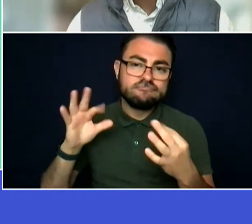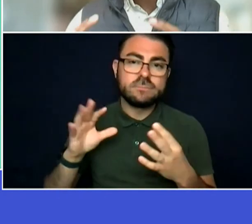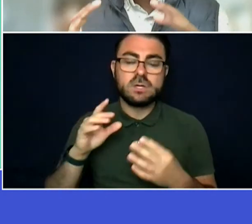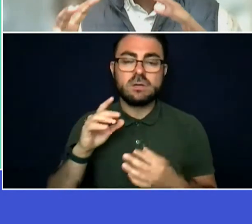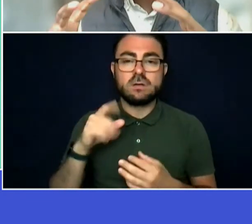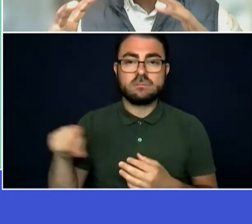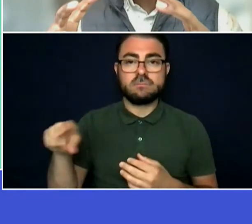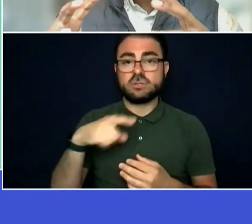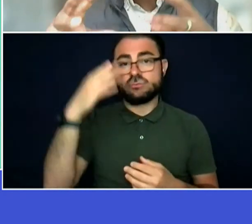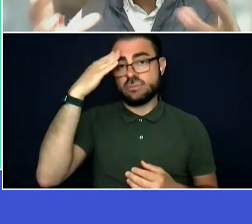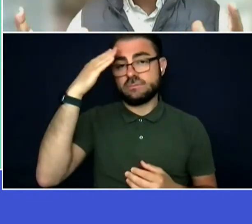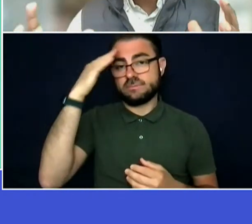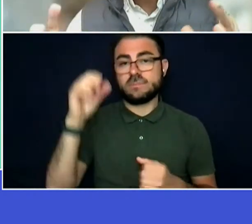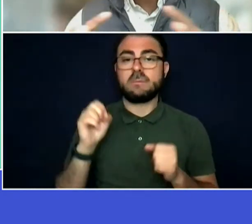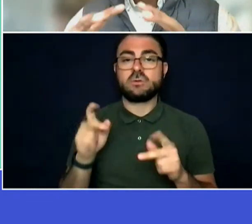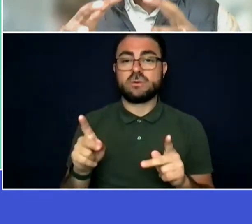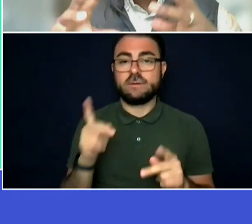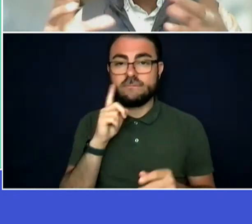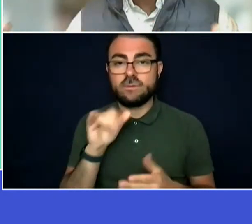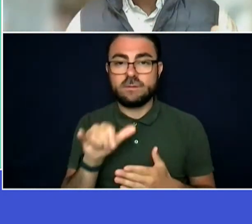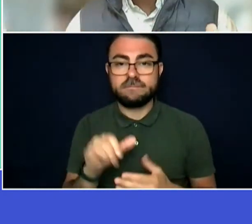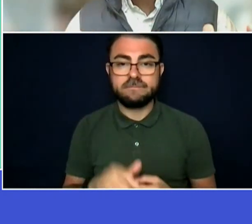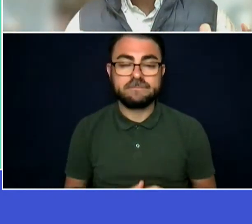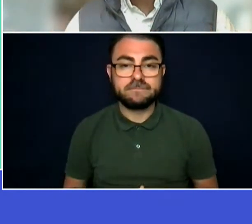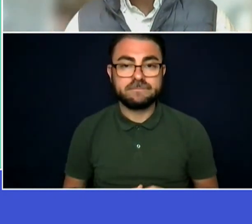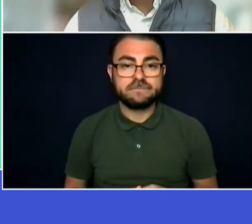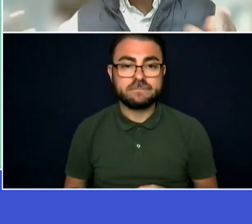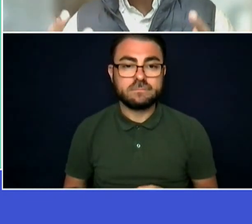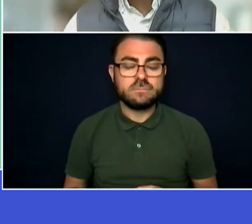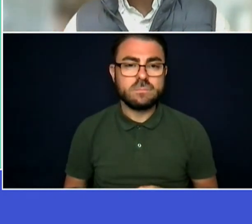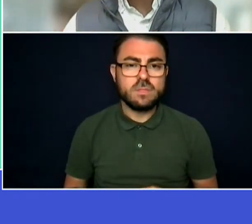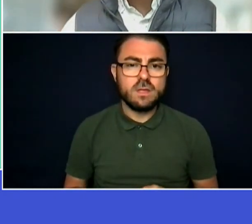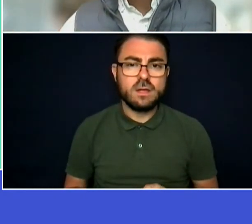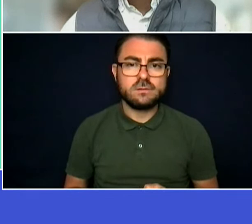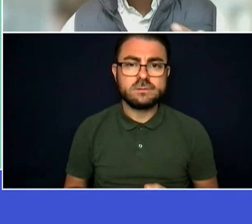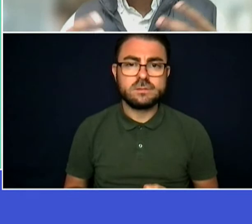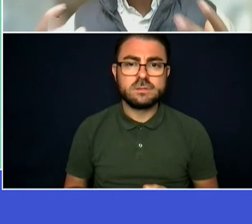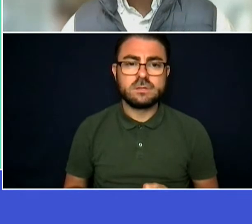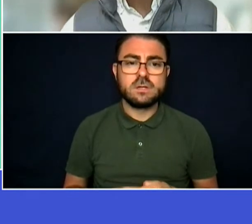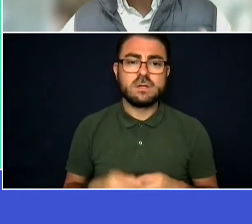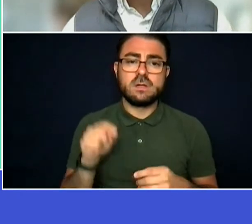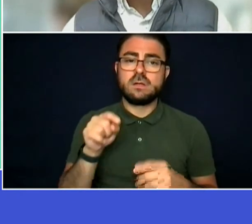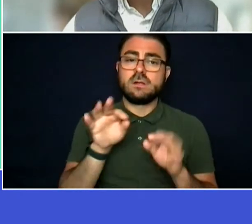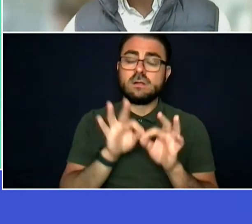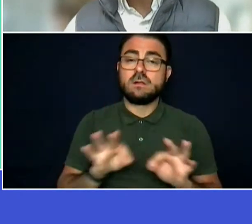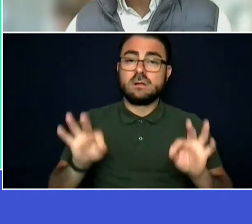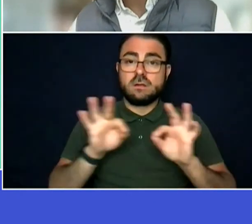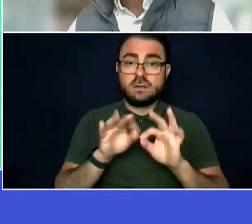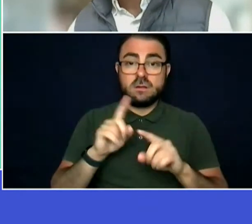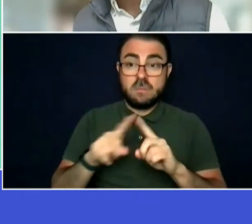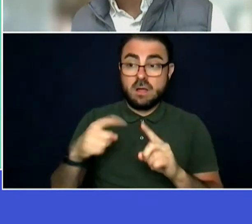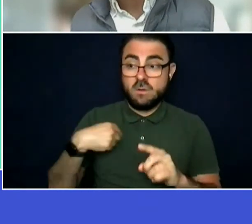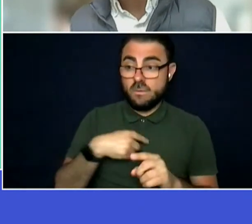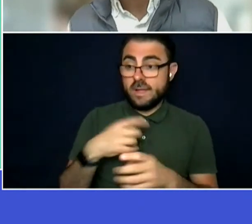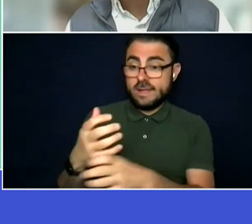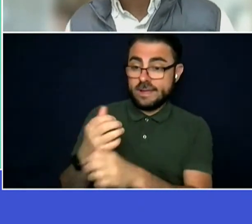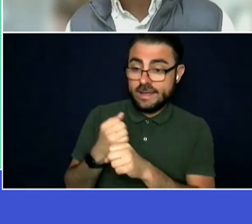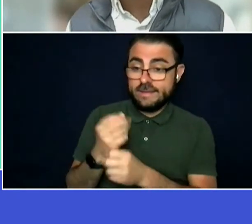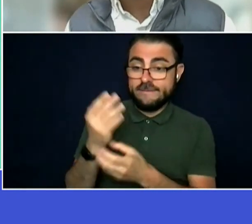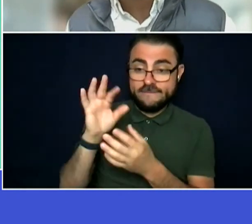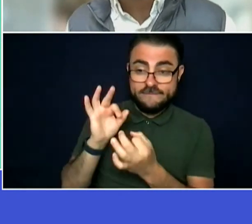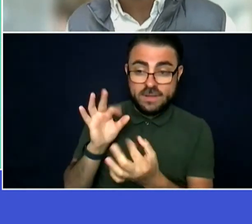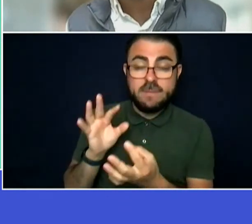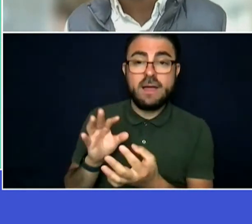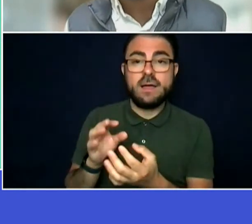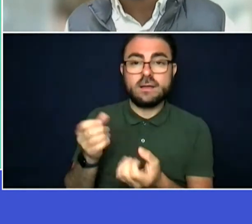this is really an important point, or one of our last points where we're getting that feedback, digesting all of this over the coming weeks before we